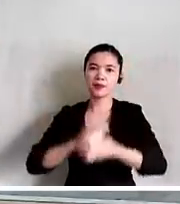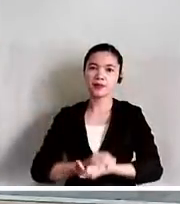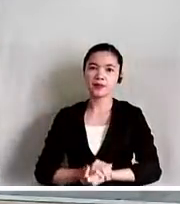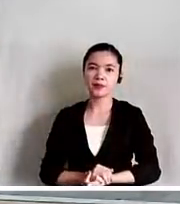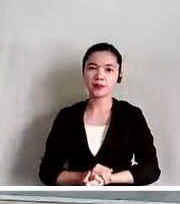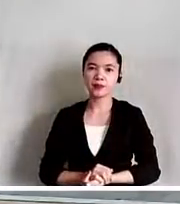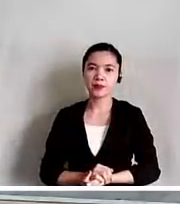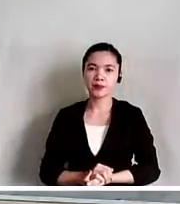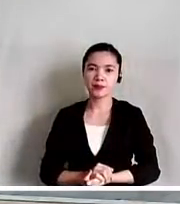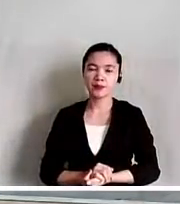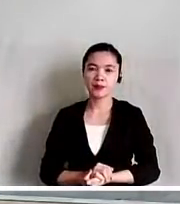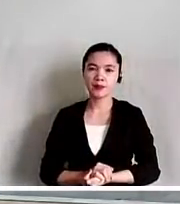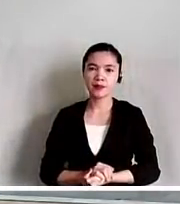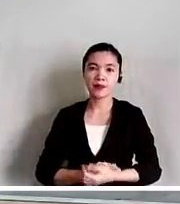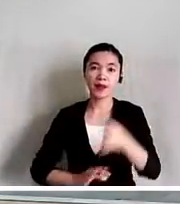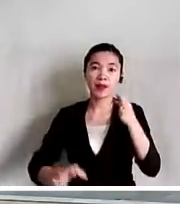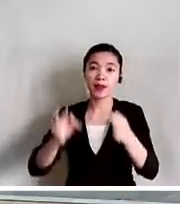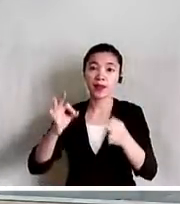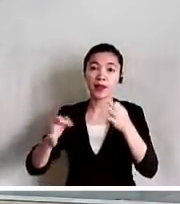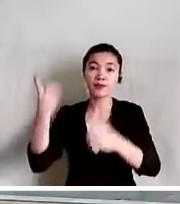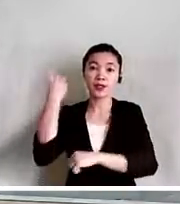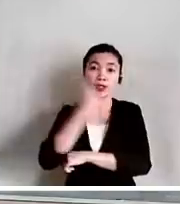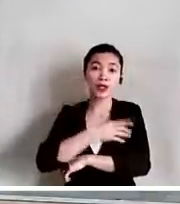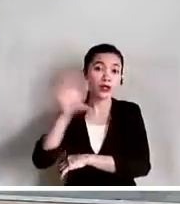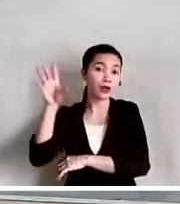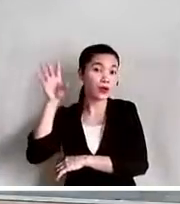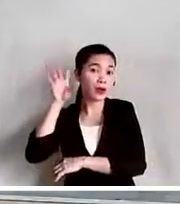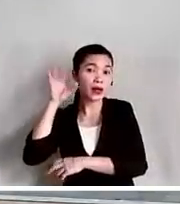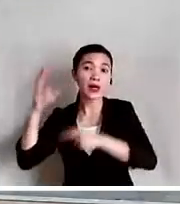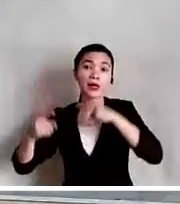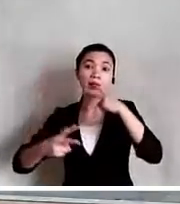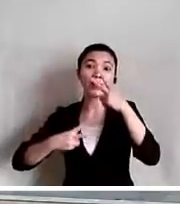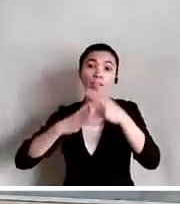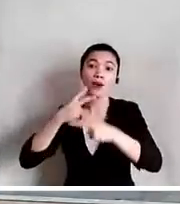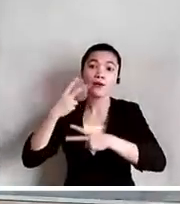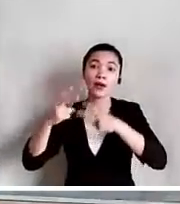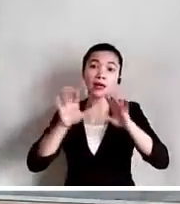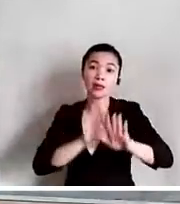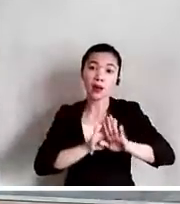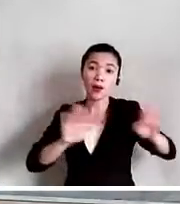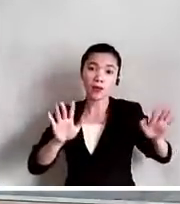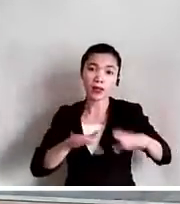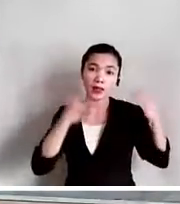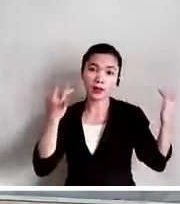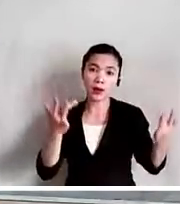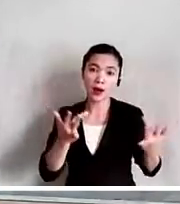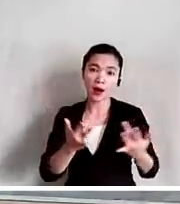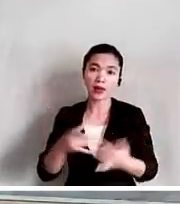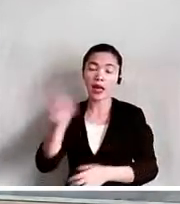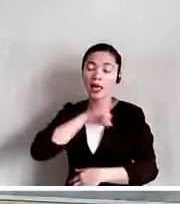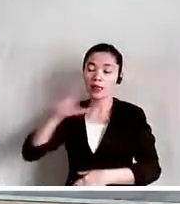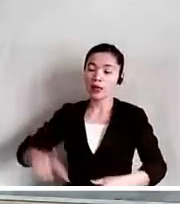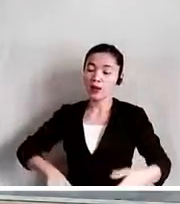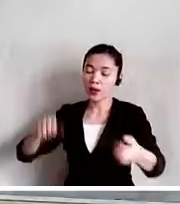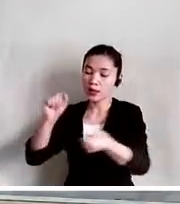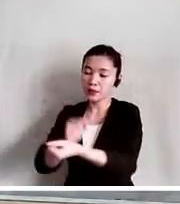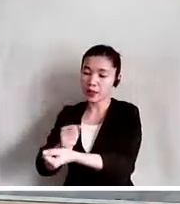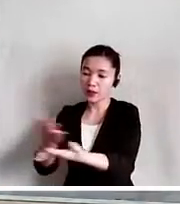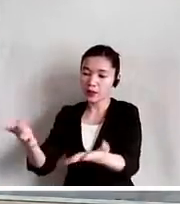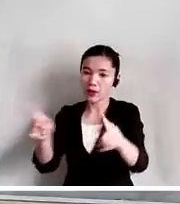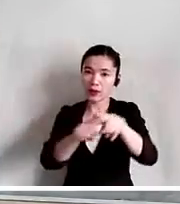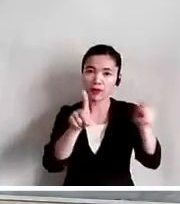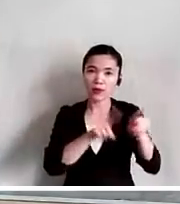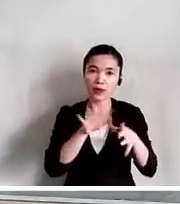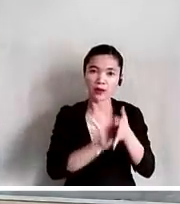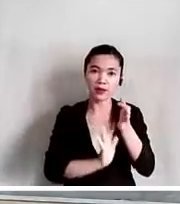If today you hear his voice, harden not your hearts. The Lord be with you. And with your spirit.